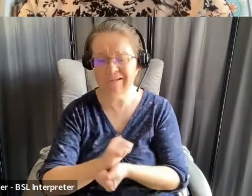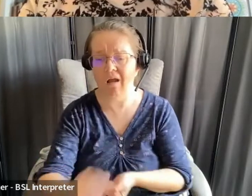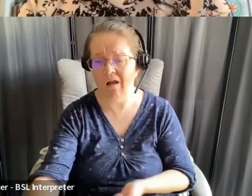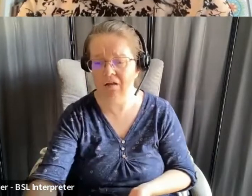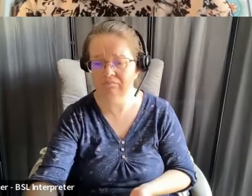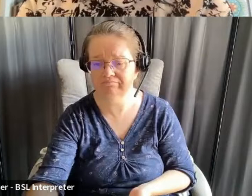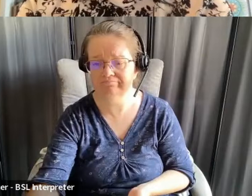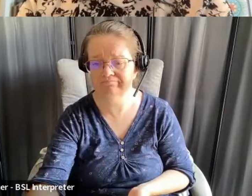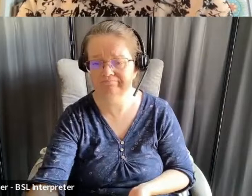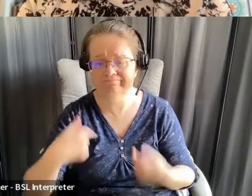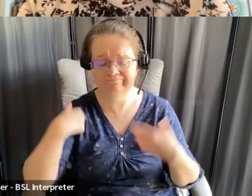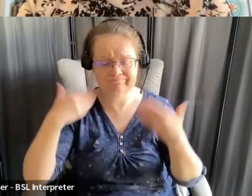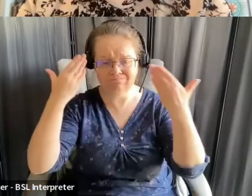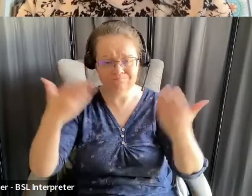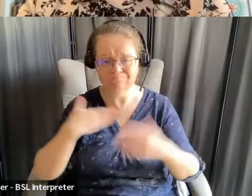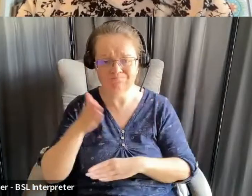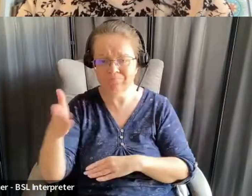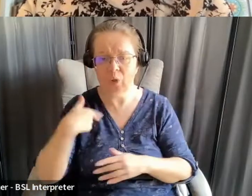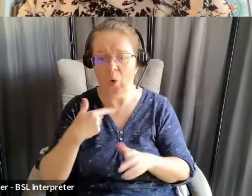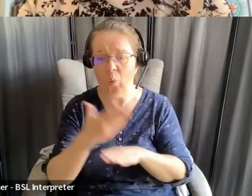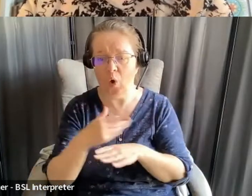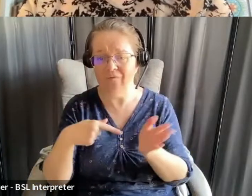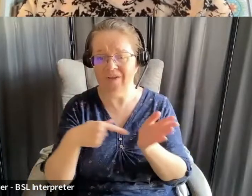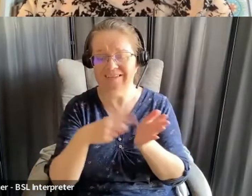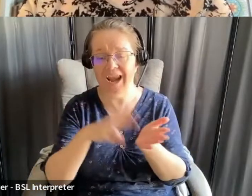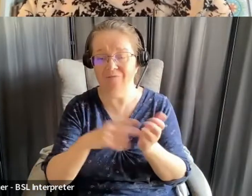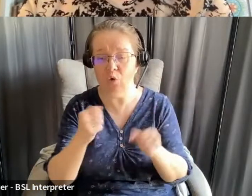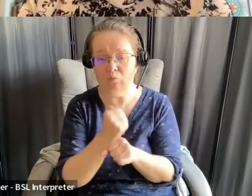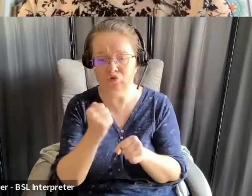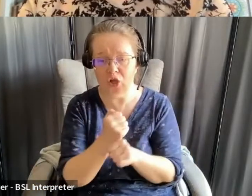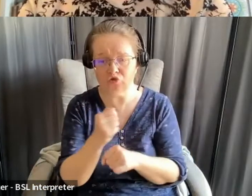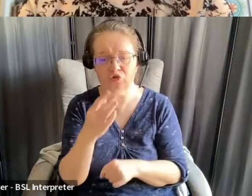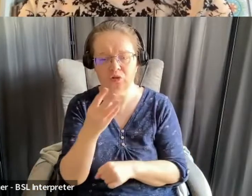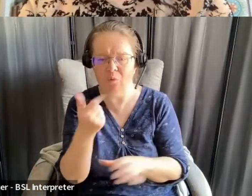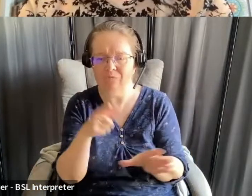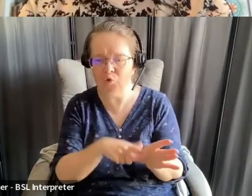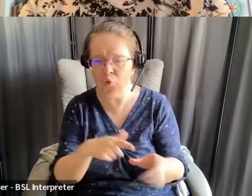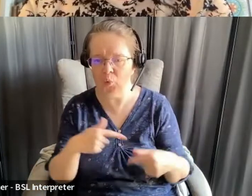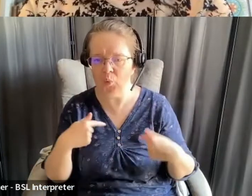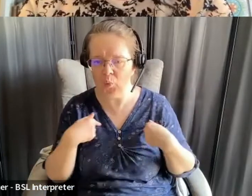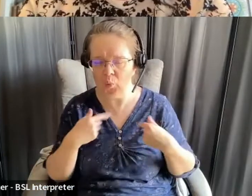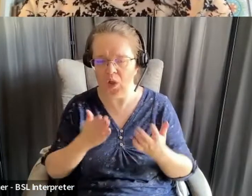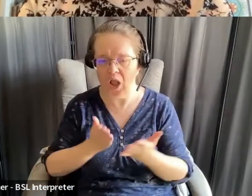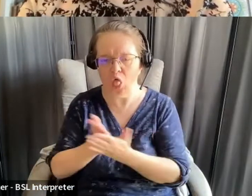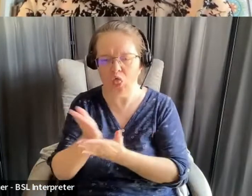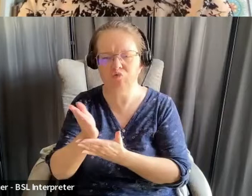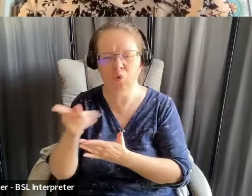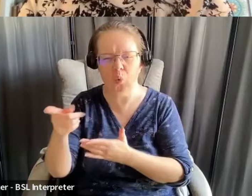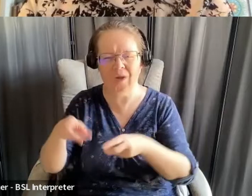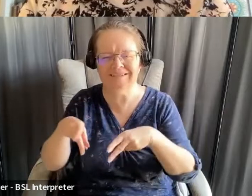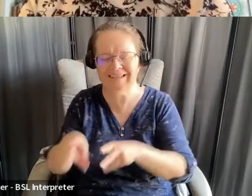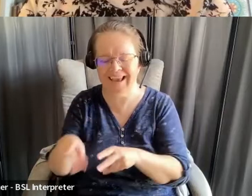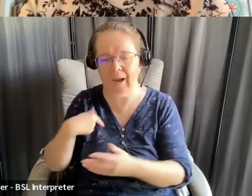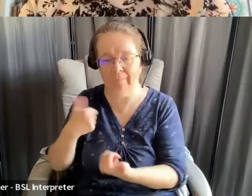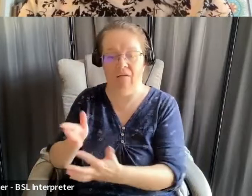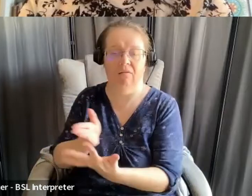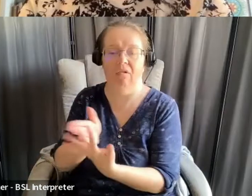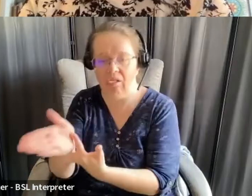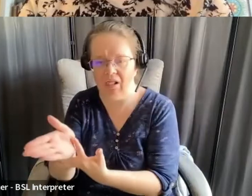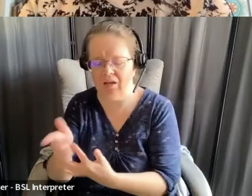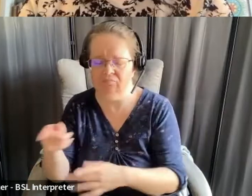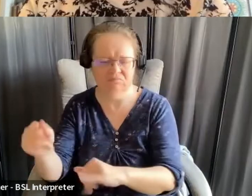go now. I worked in television production for a number of years, having gotten in through a scheme, but had a